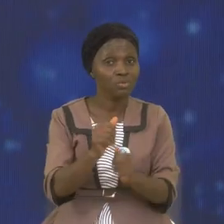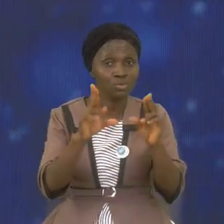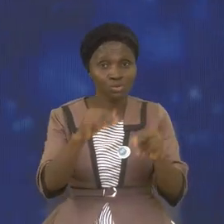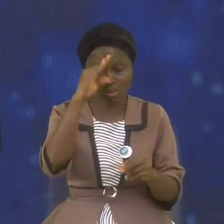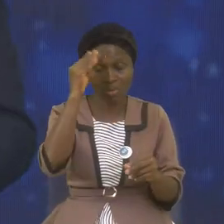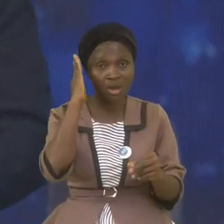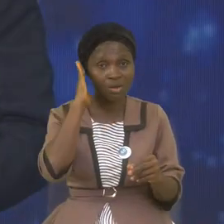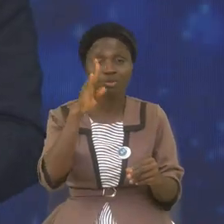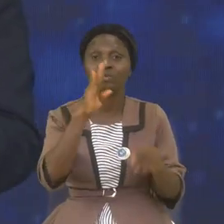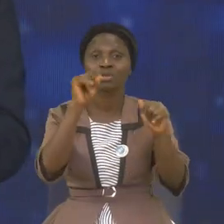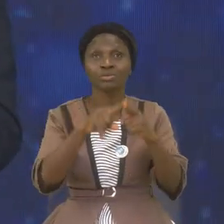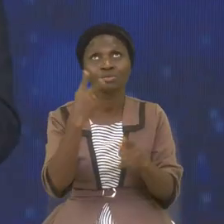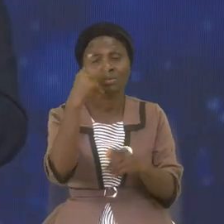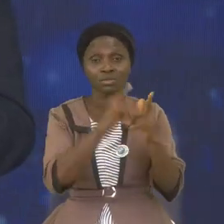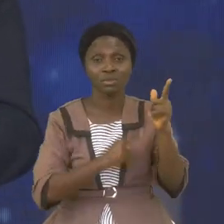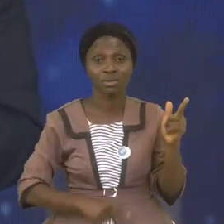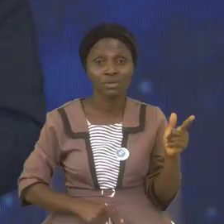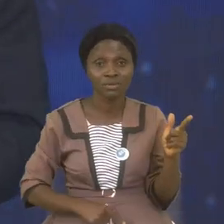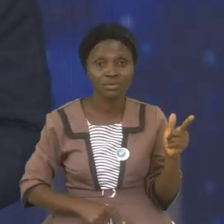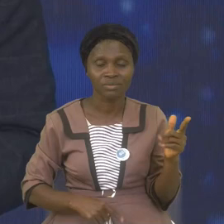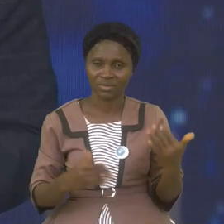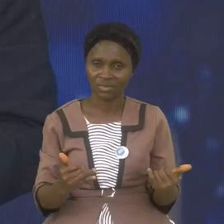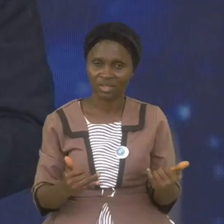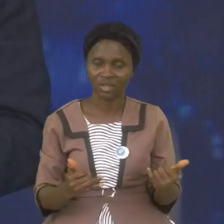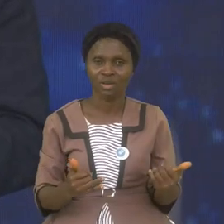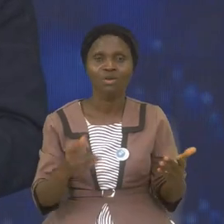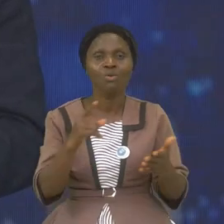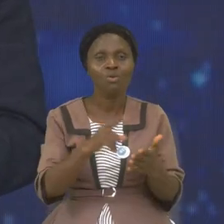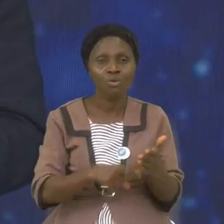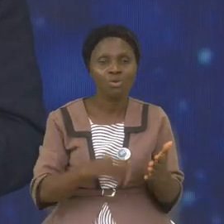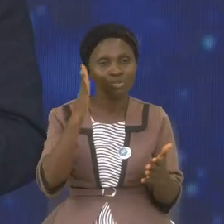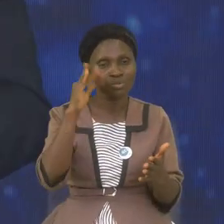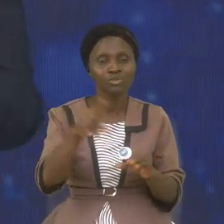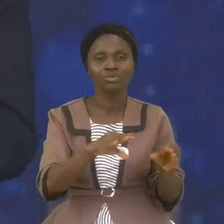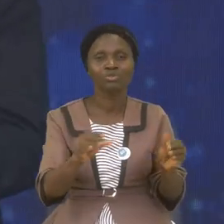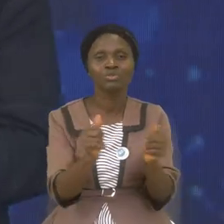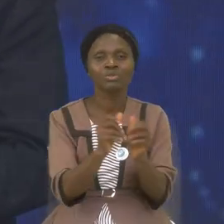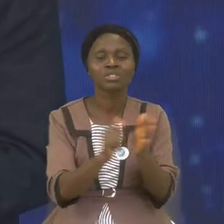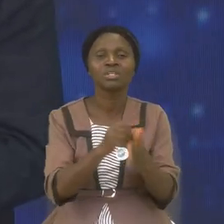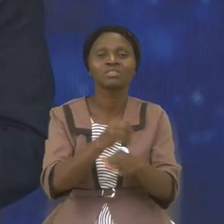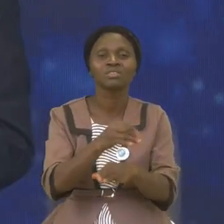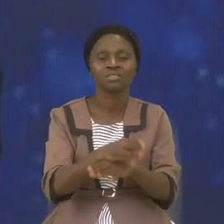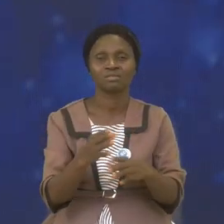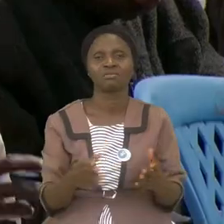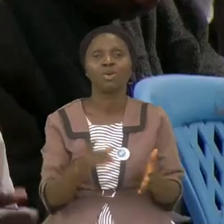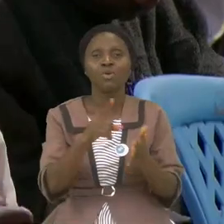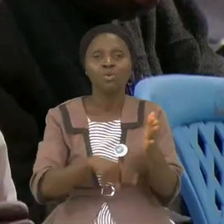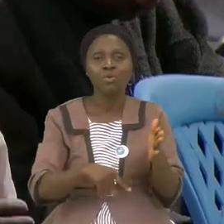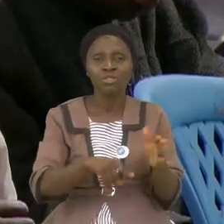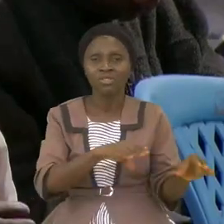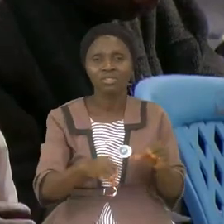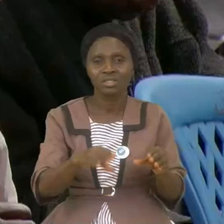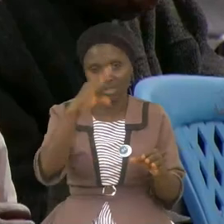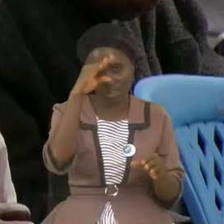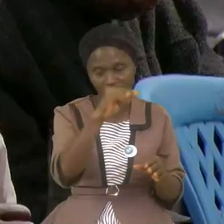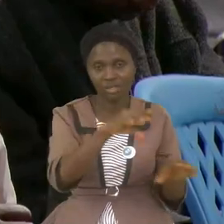Lord. Now, what did he do with that counsel? Let's look at number three there.